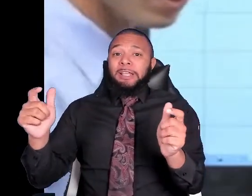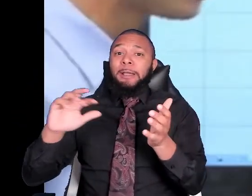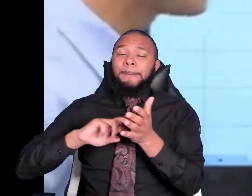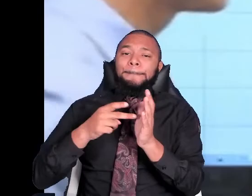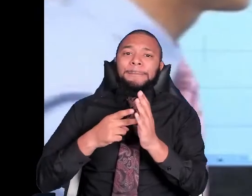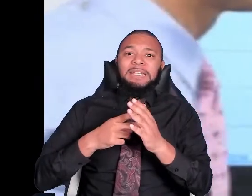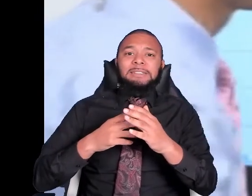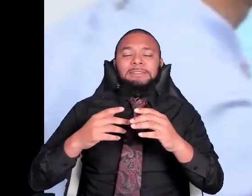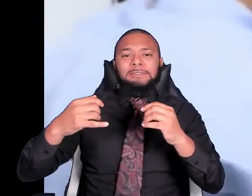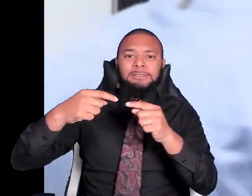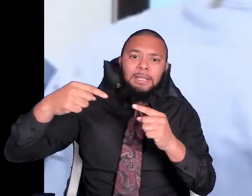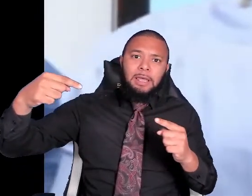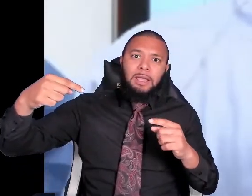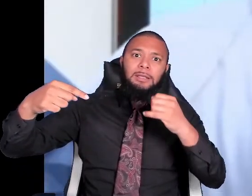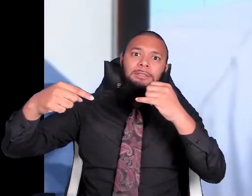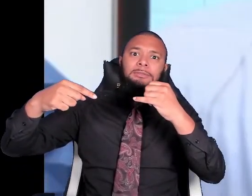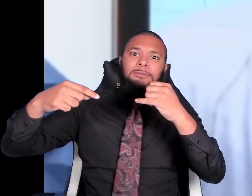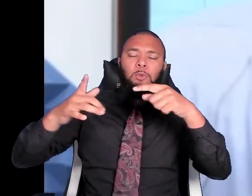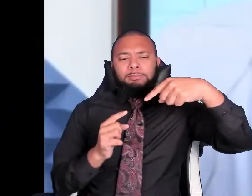above the line.